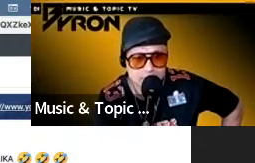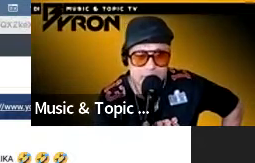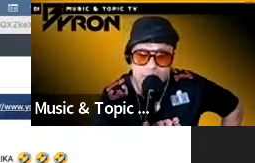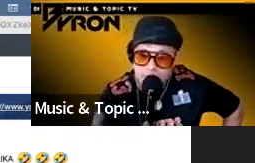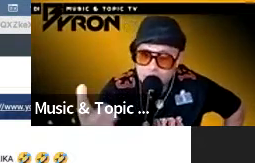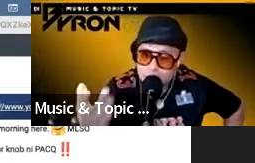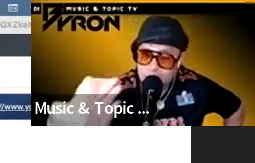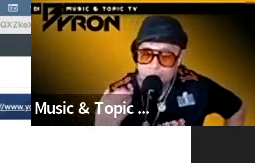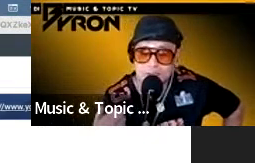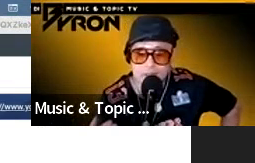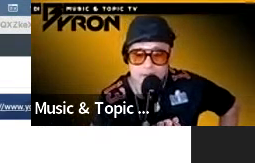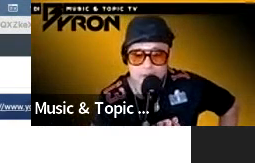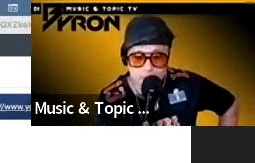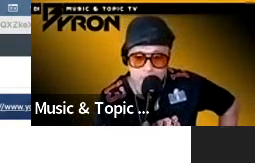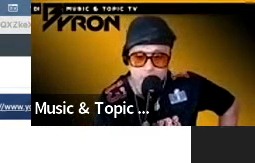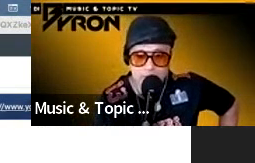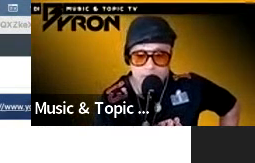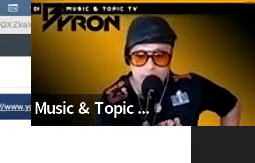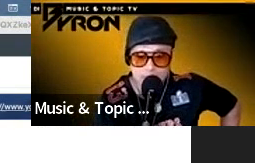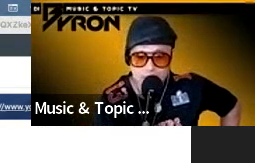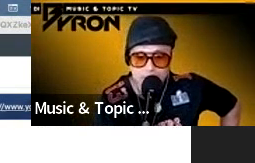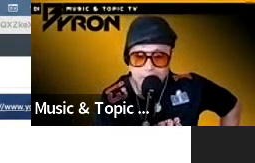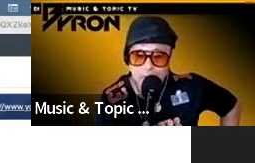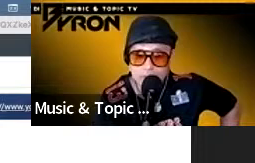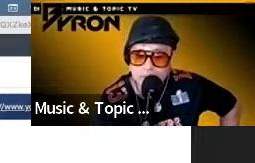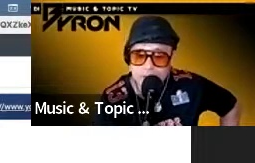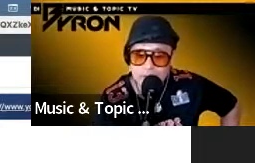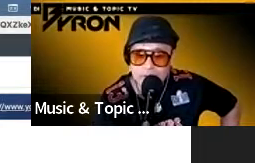them. Hindi nyo napapansin, totoo yun eh.